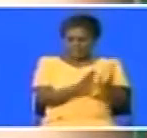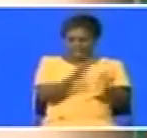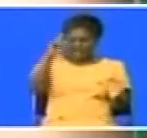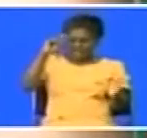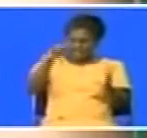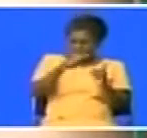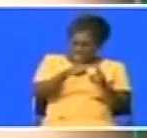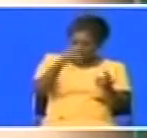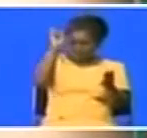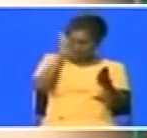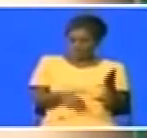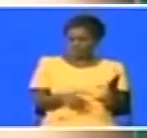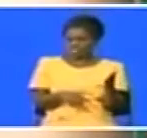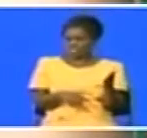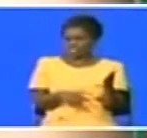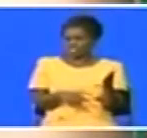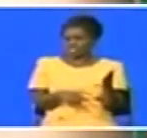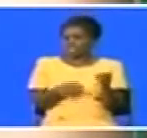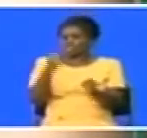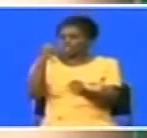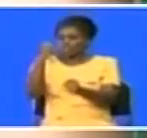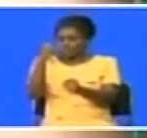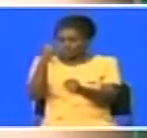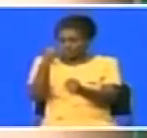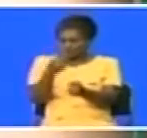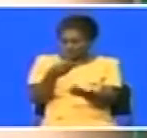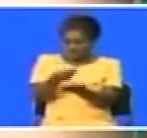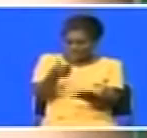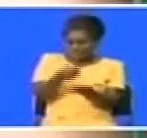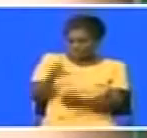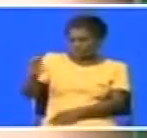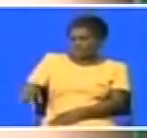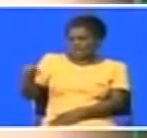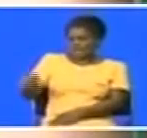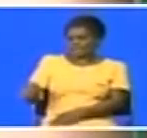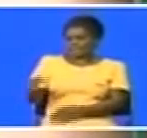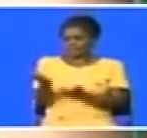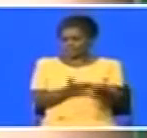aims, amongst other things, to deepen financial markets